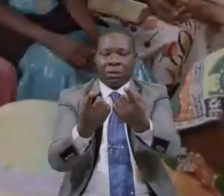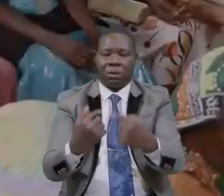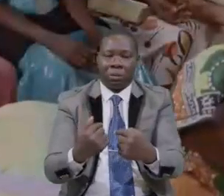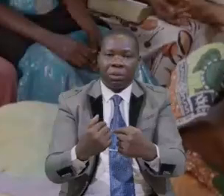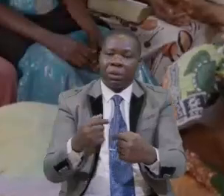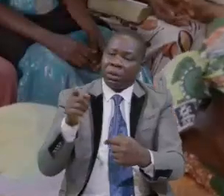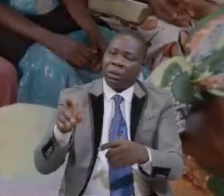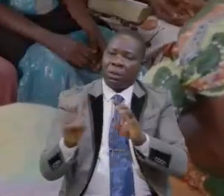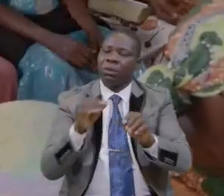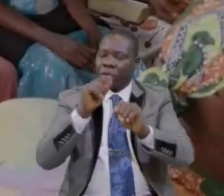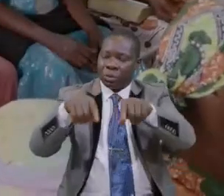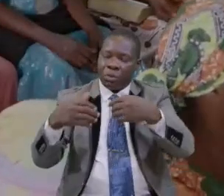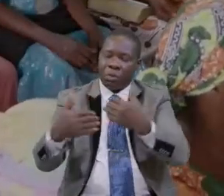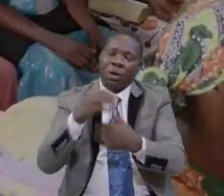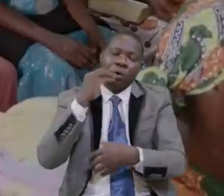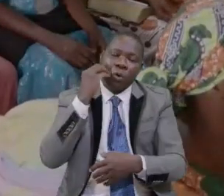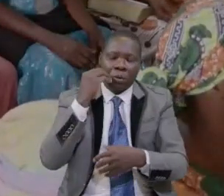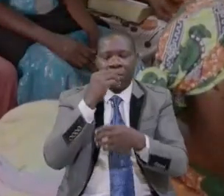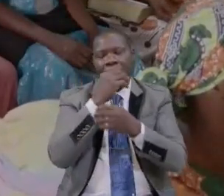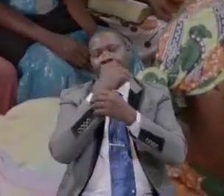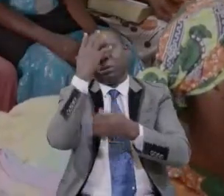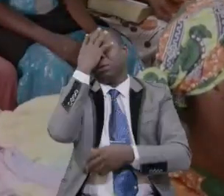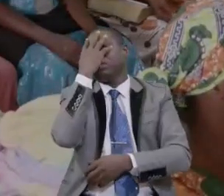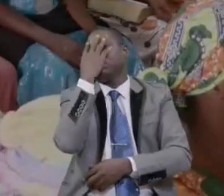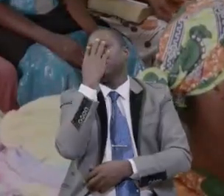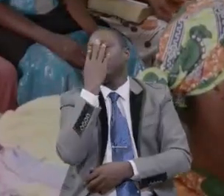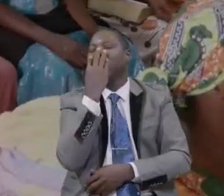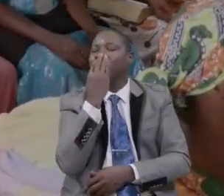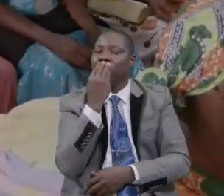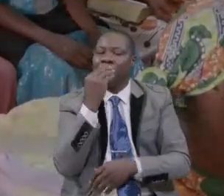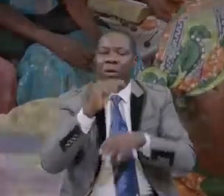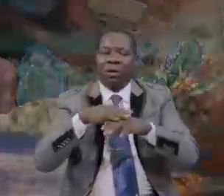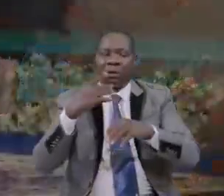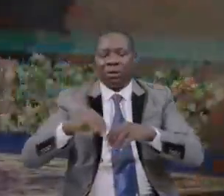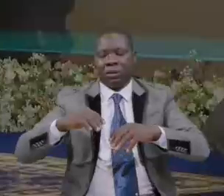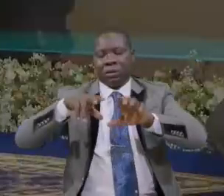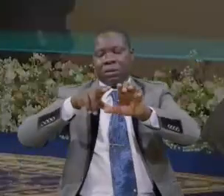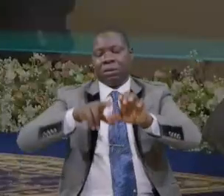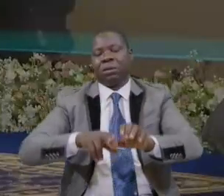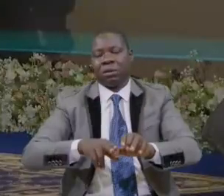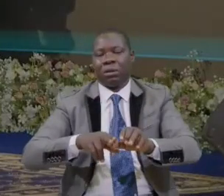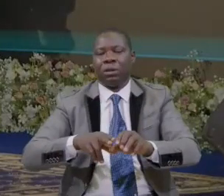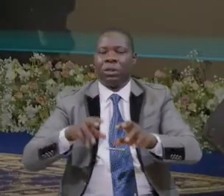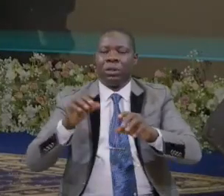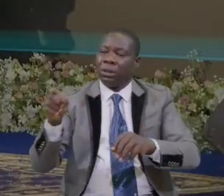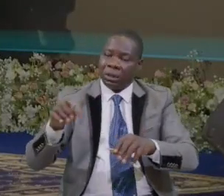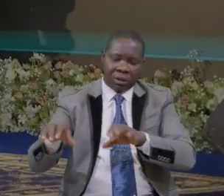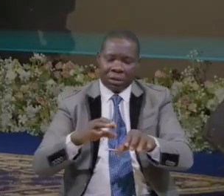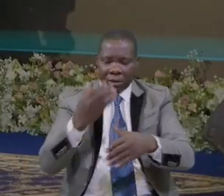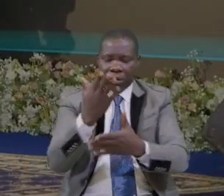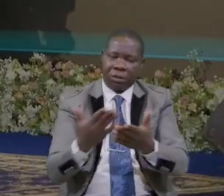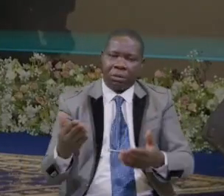home resting on an armchair. He did something. Can I tell you